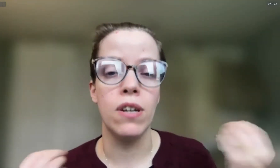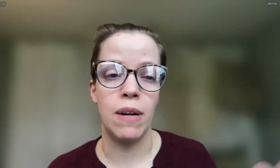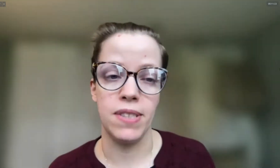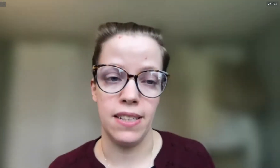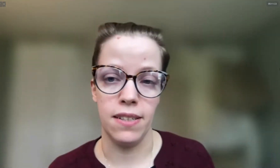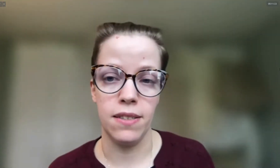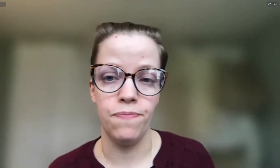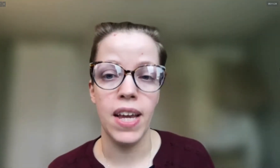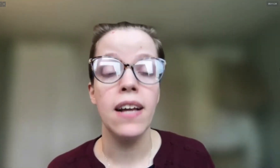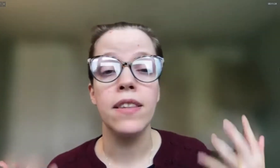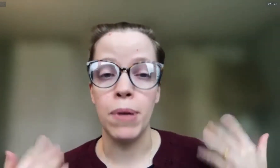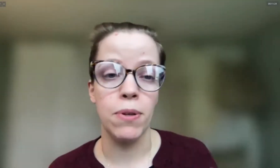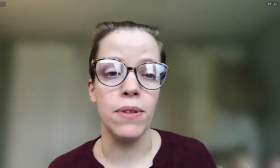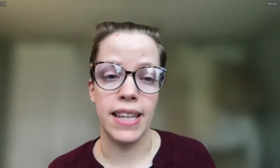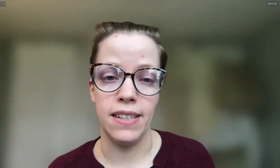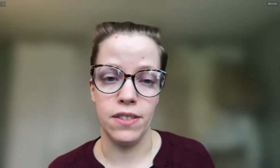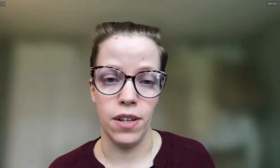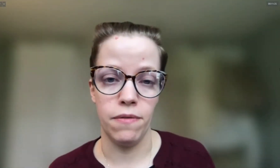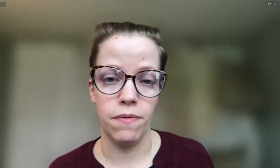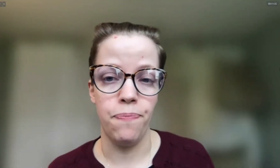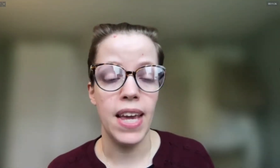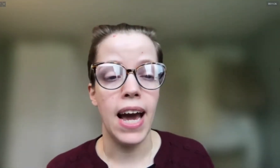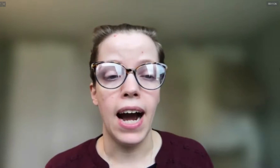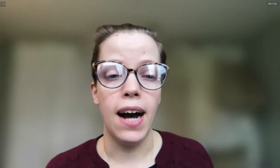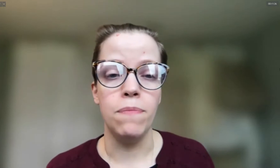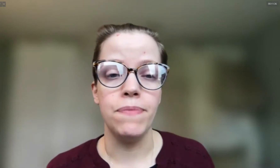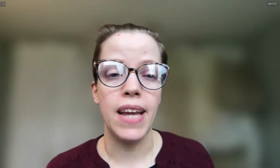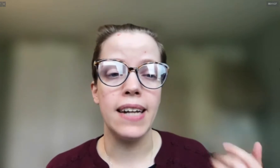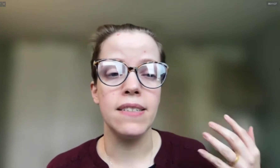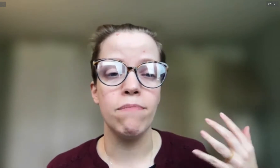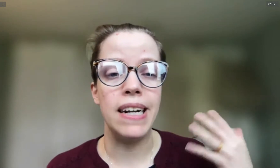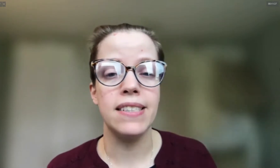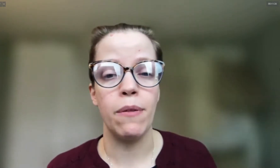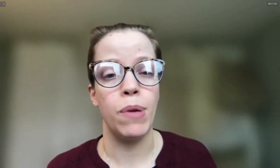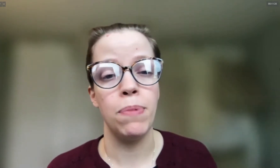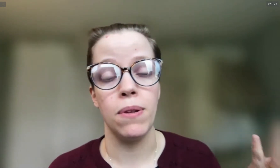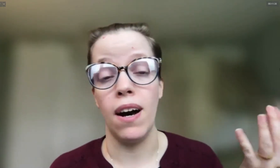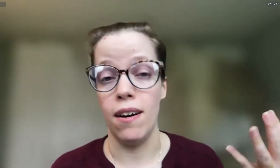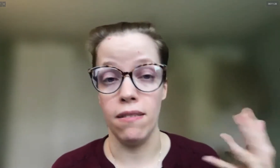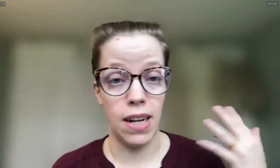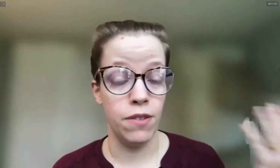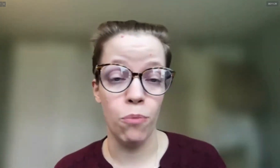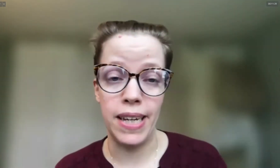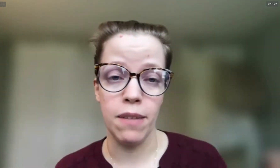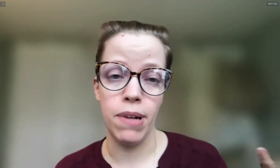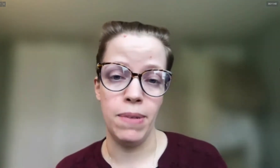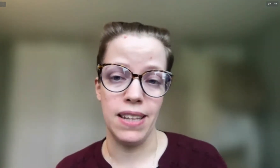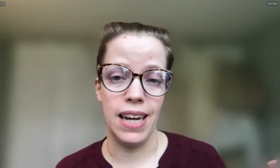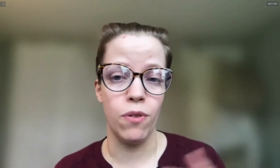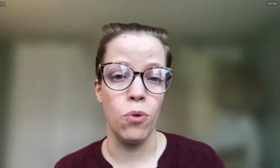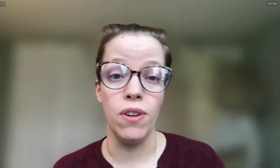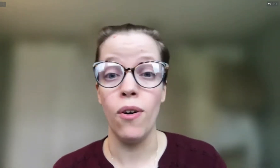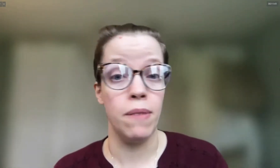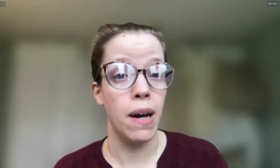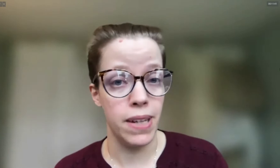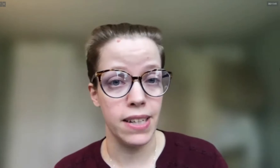who don't represent us, the people who they are there to serve. And many disabled people have not been in public life